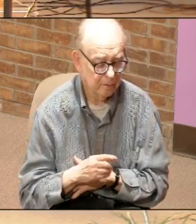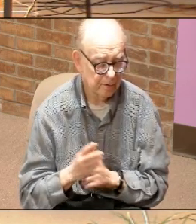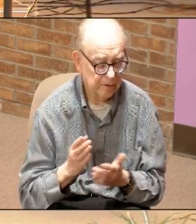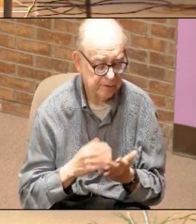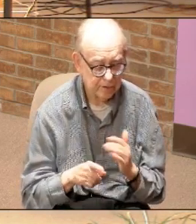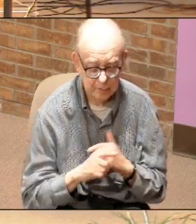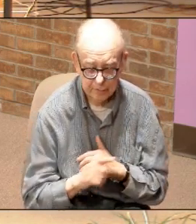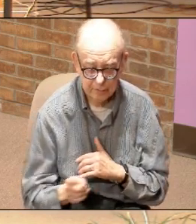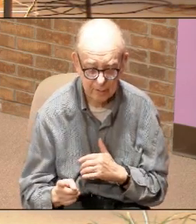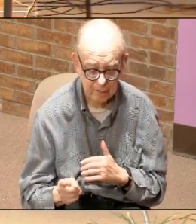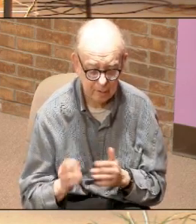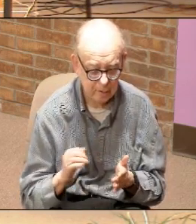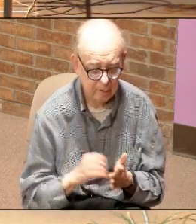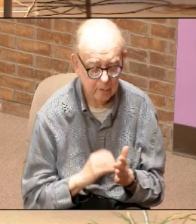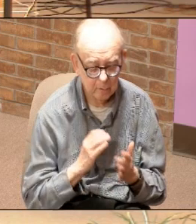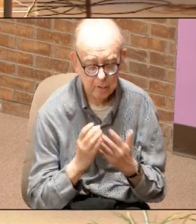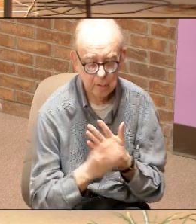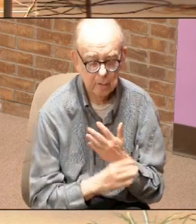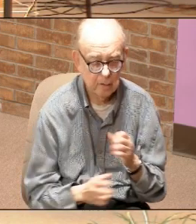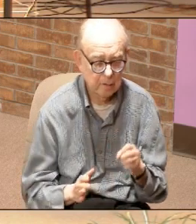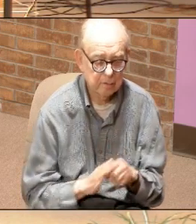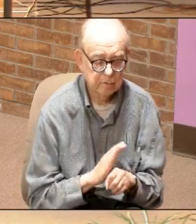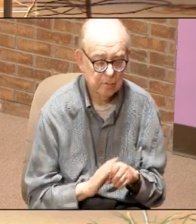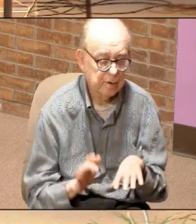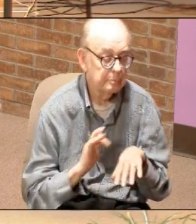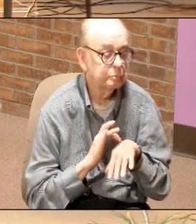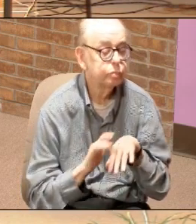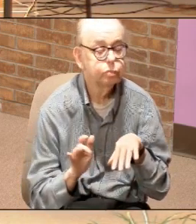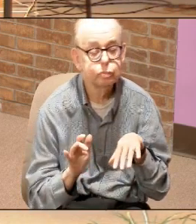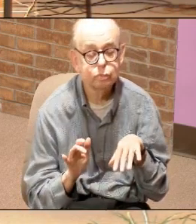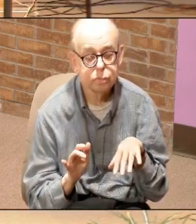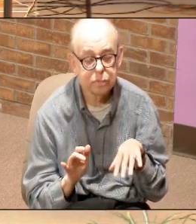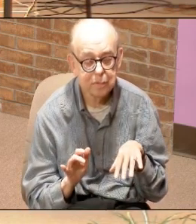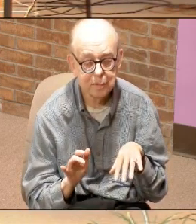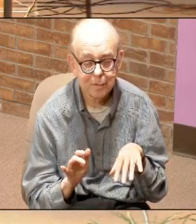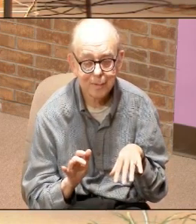of you, that calendar is totally empty.